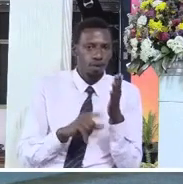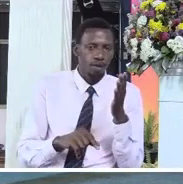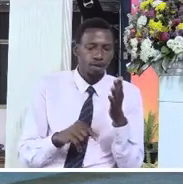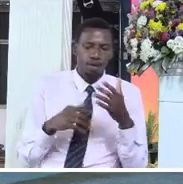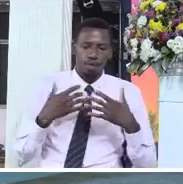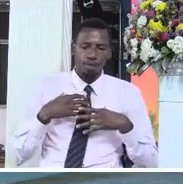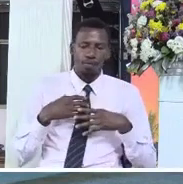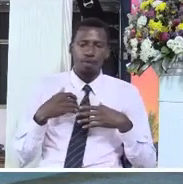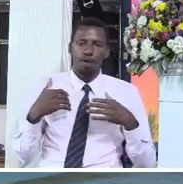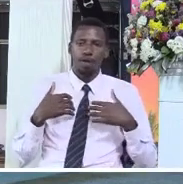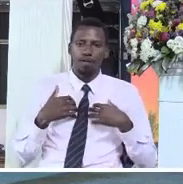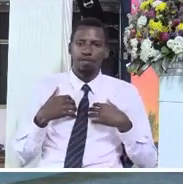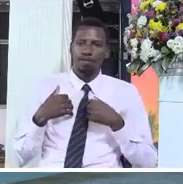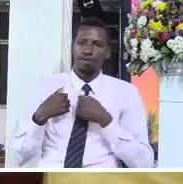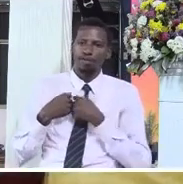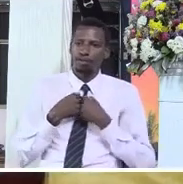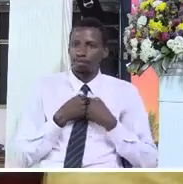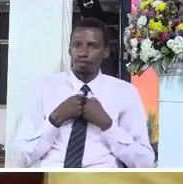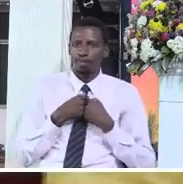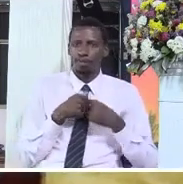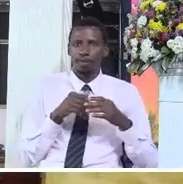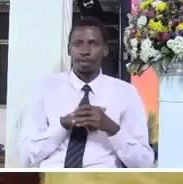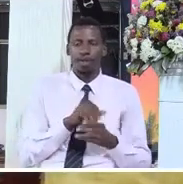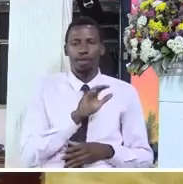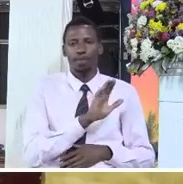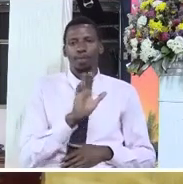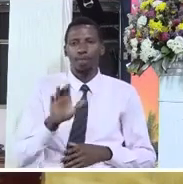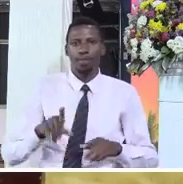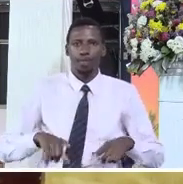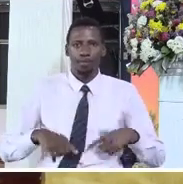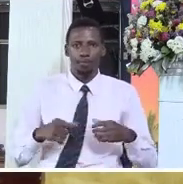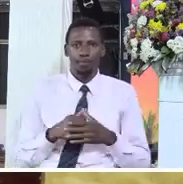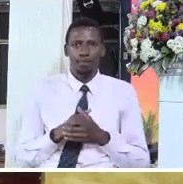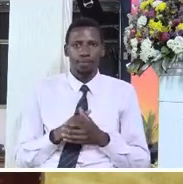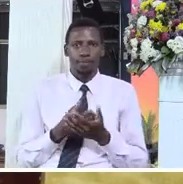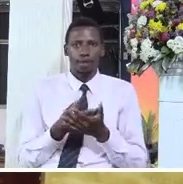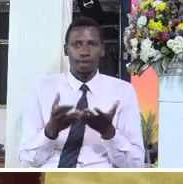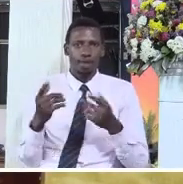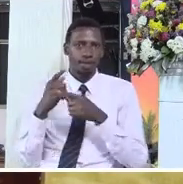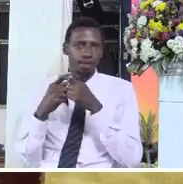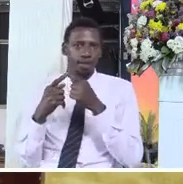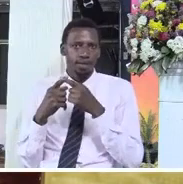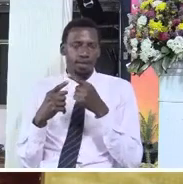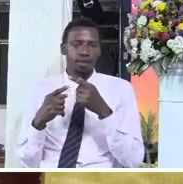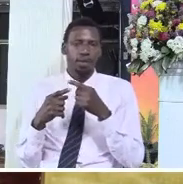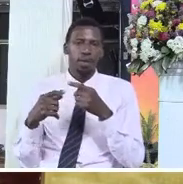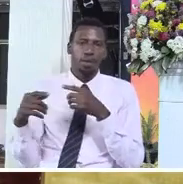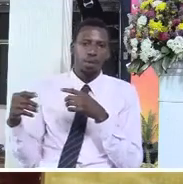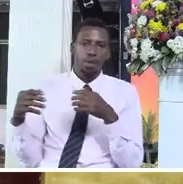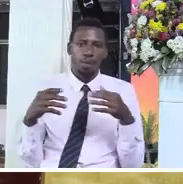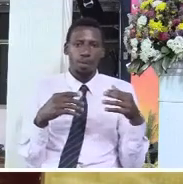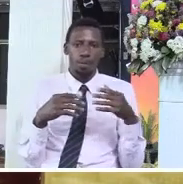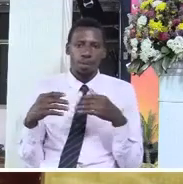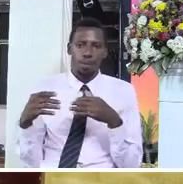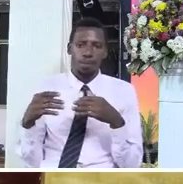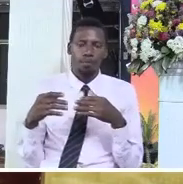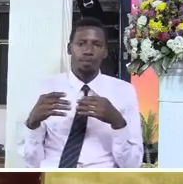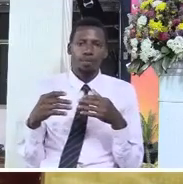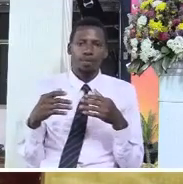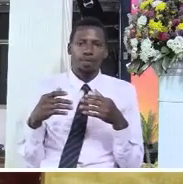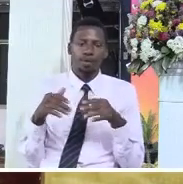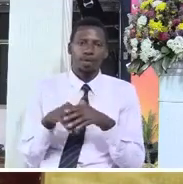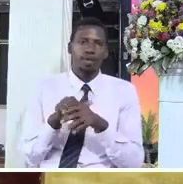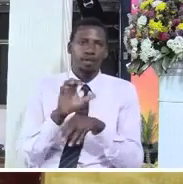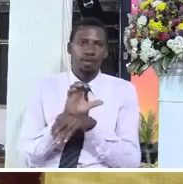in life, or they would experience conflict within the church community, or they feel